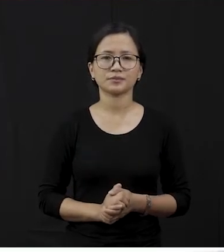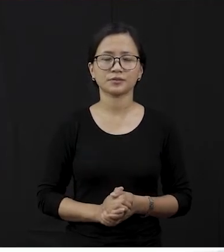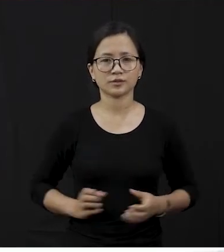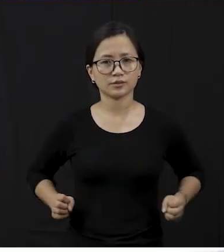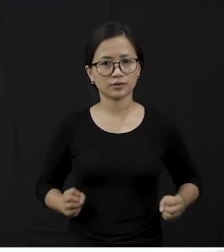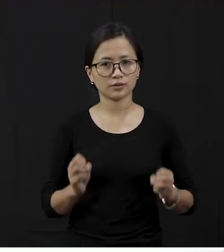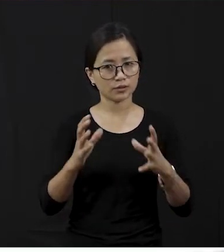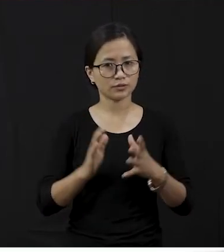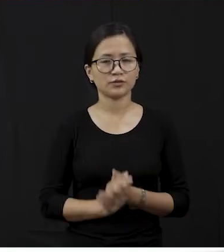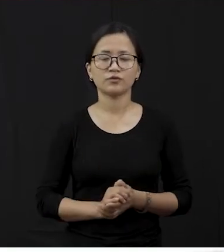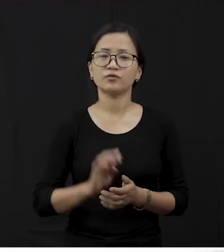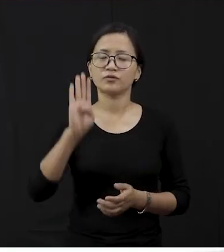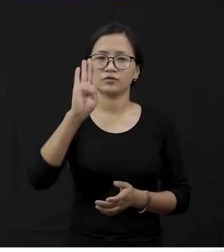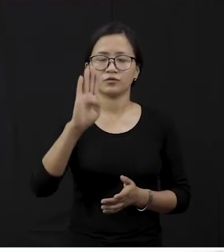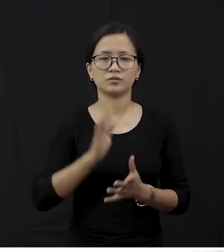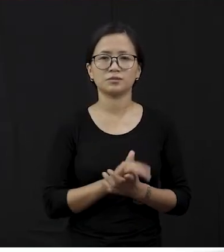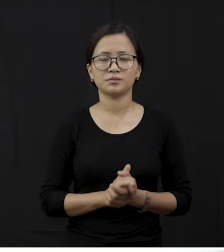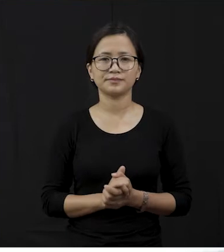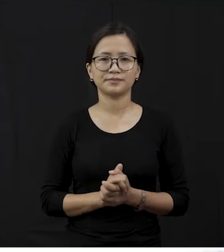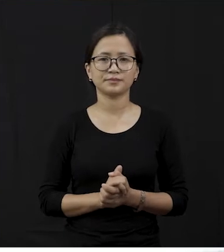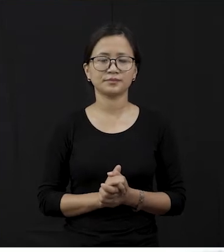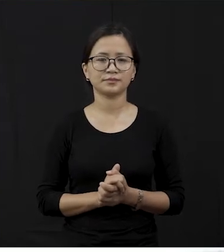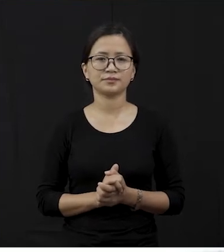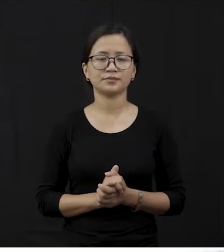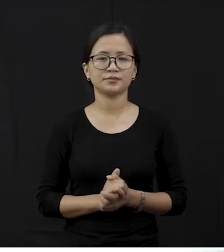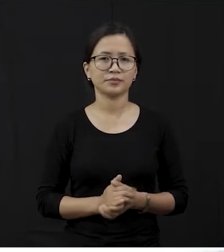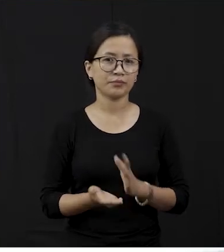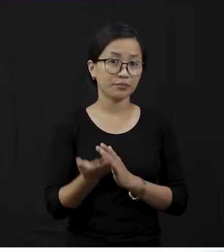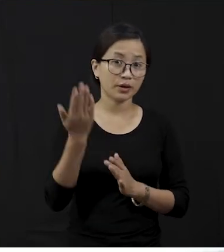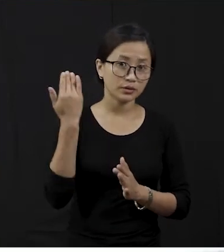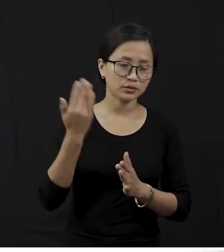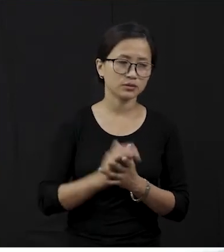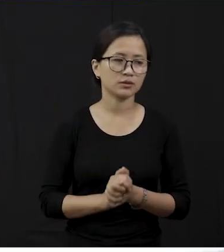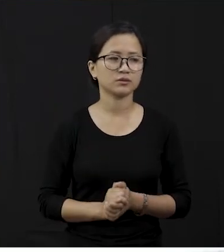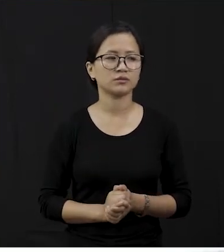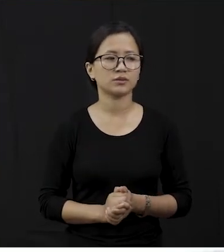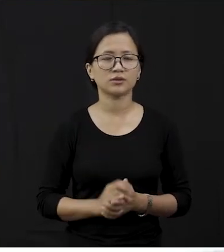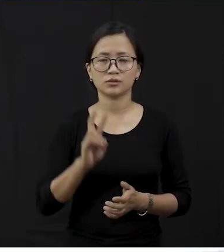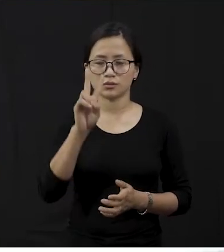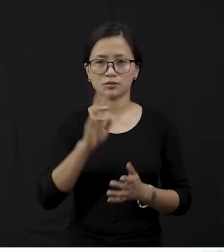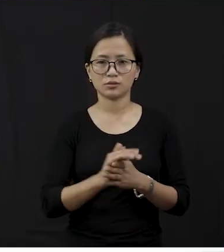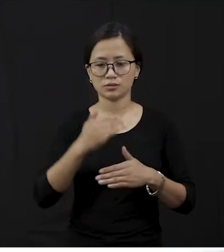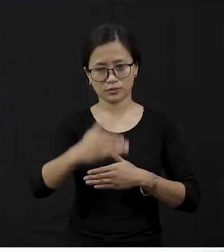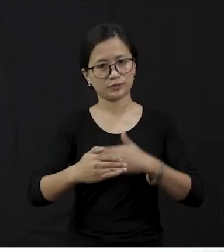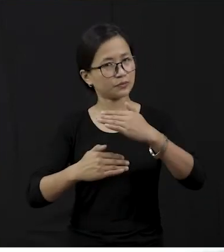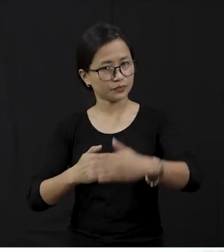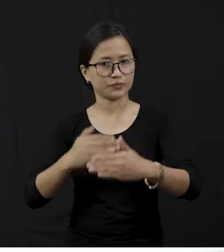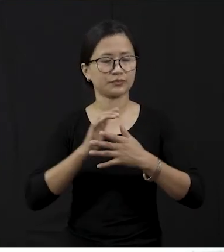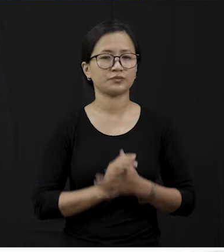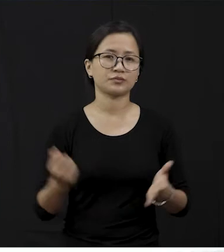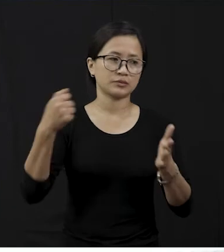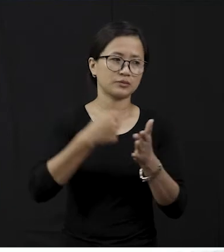start from 4. You have to start from 4 and go back 2 steps. Okay, then you